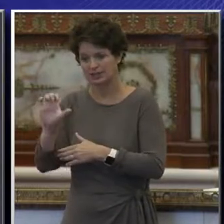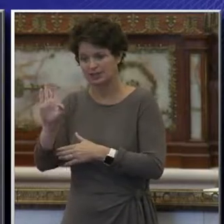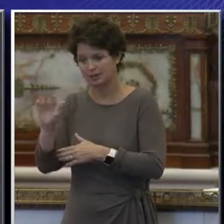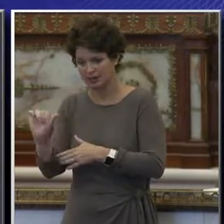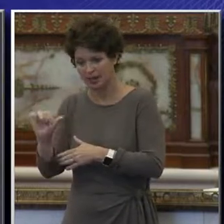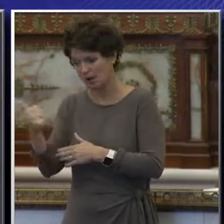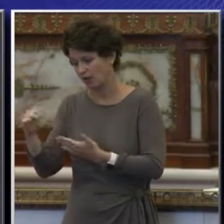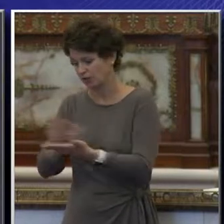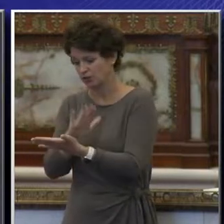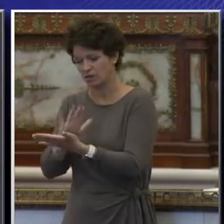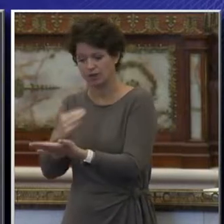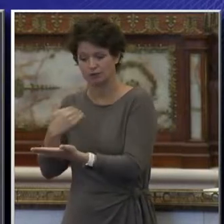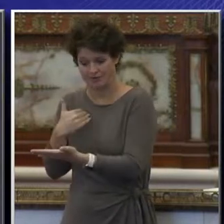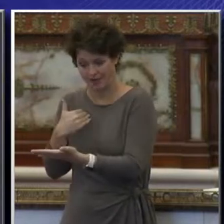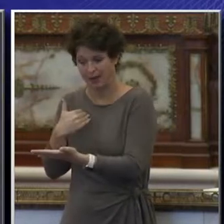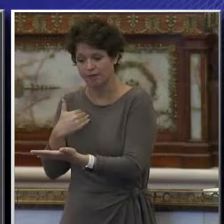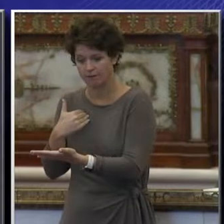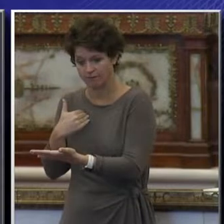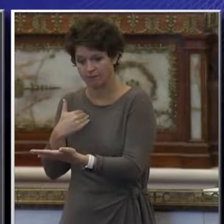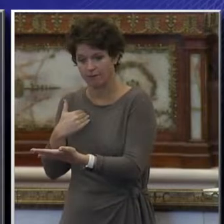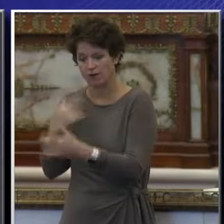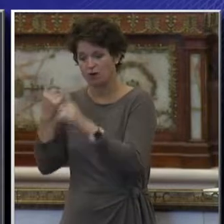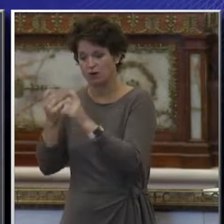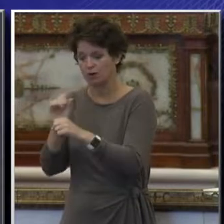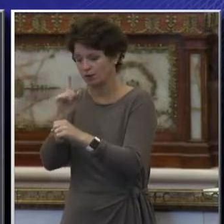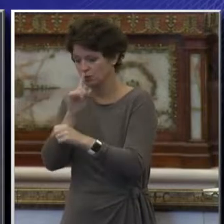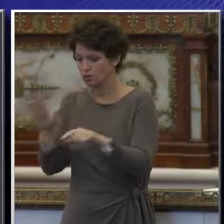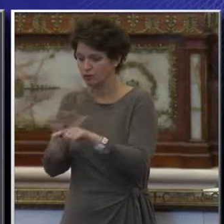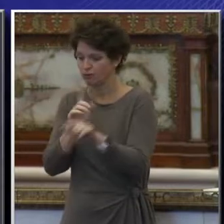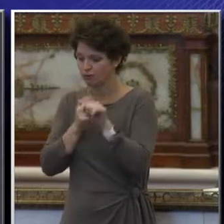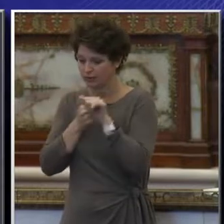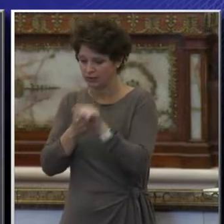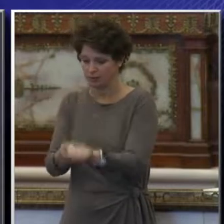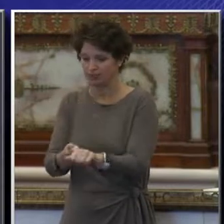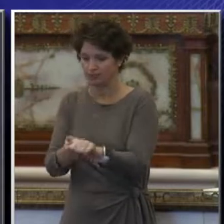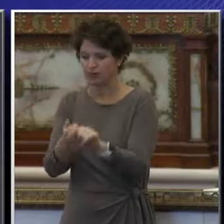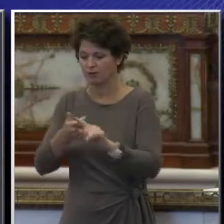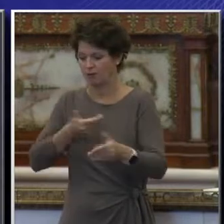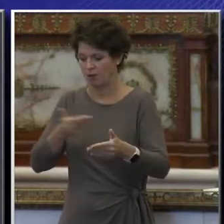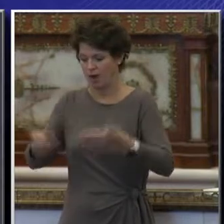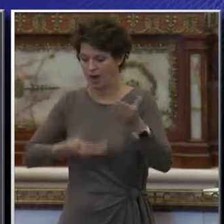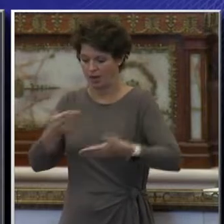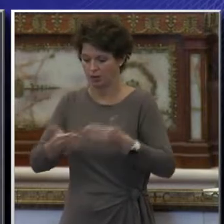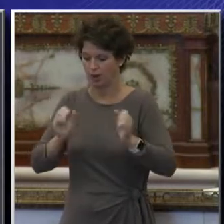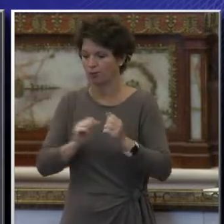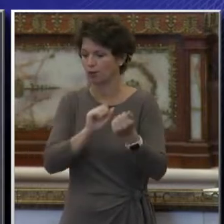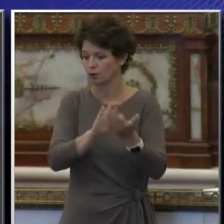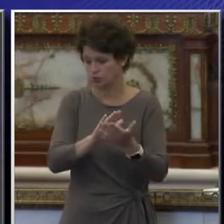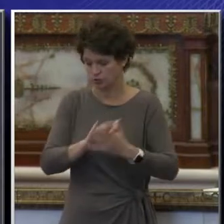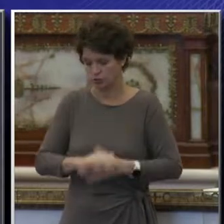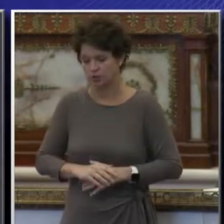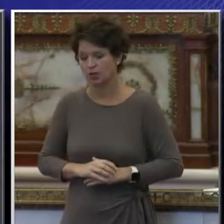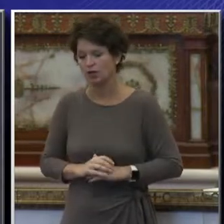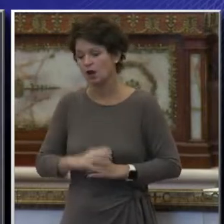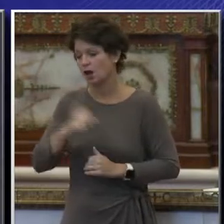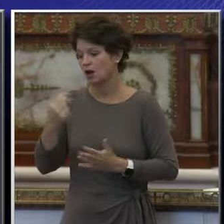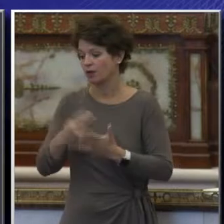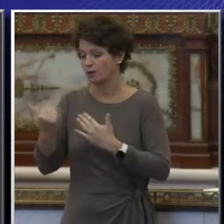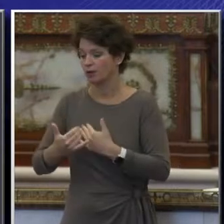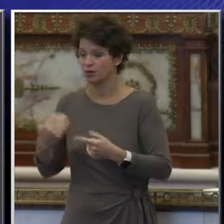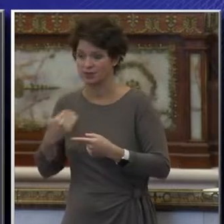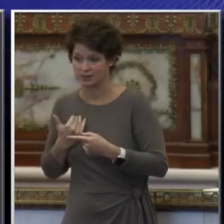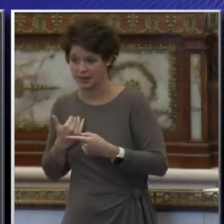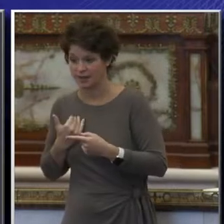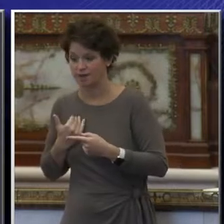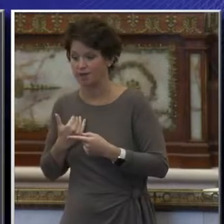other documents to make sure that we're fully aligned from a hiring approach. You know, we've on other projects